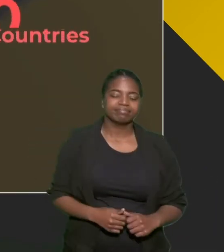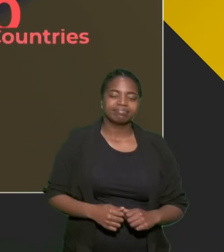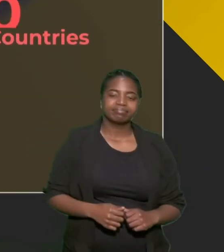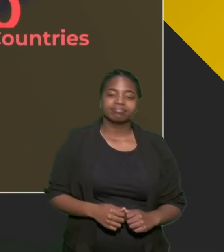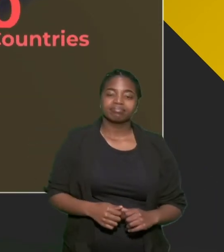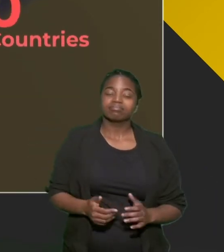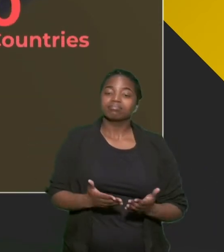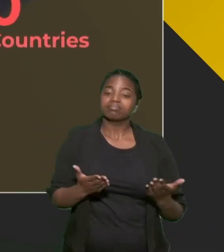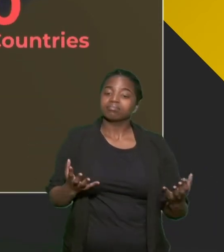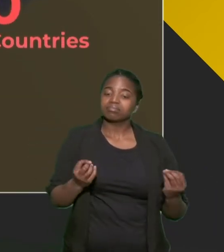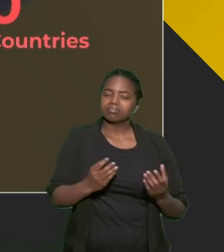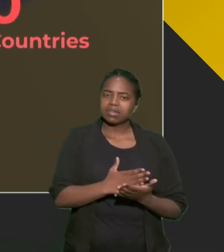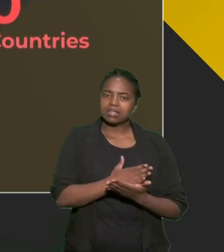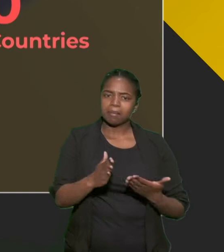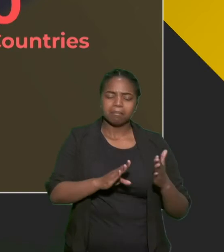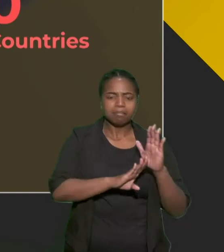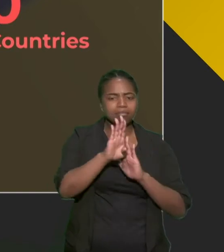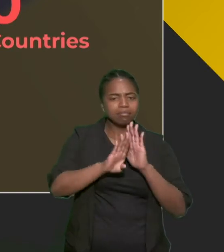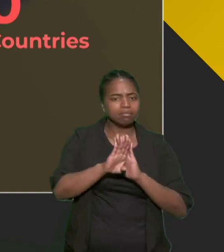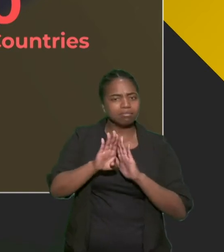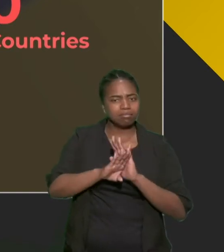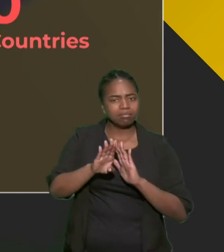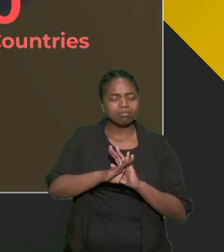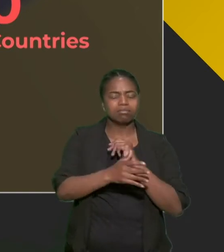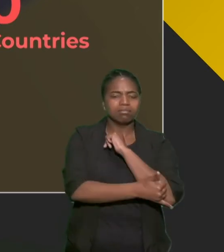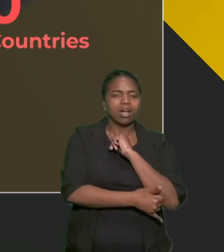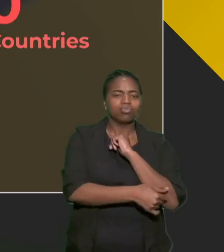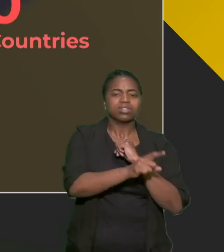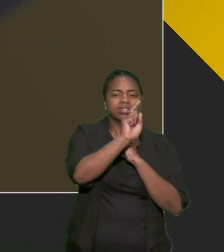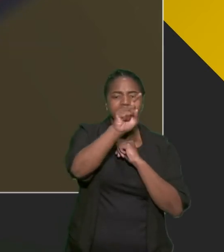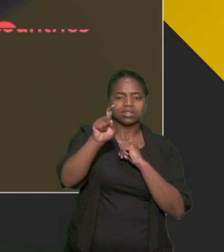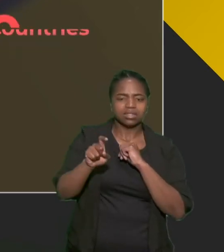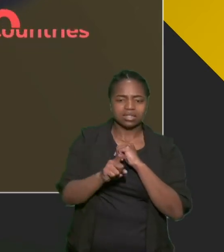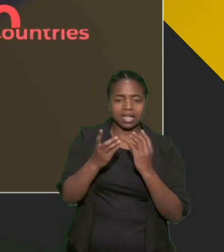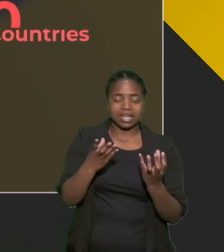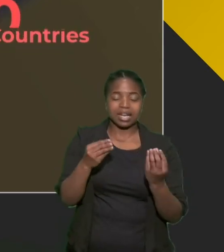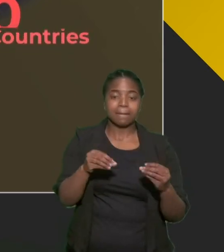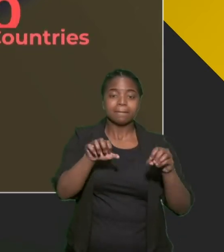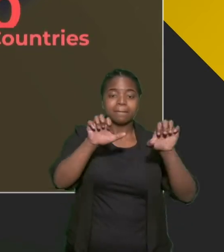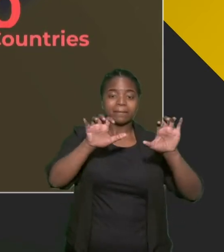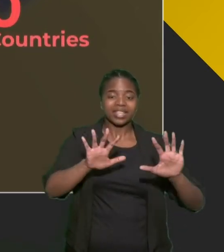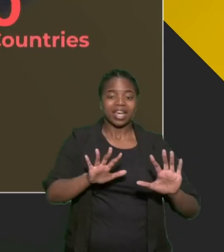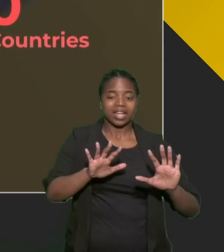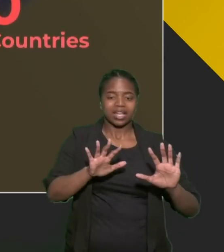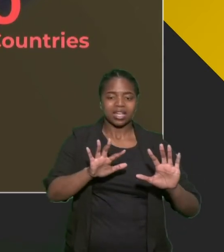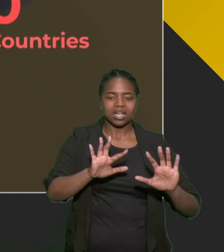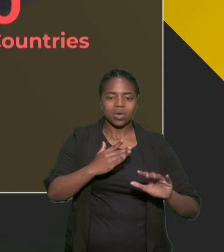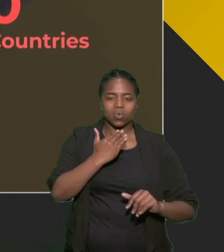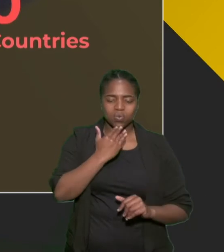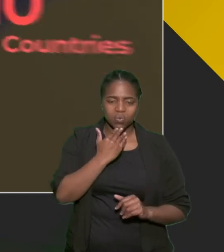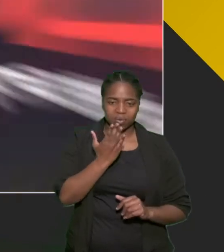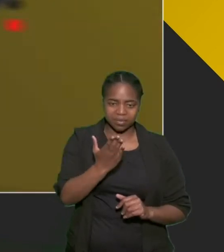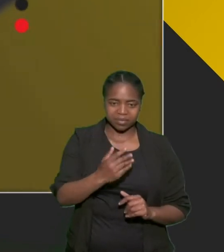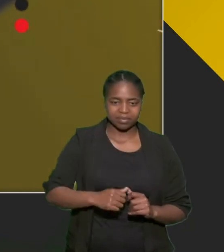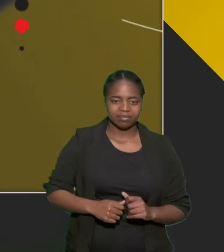of course, we also have some of the most developed countries on the African continent. And at number 10 coming in is Morocco.